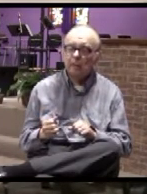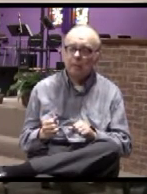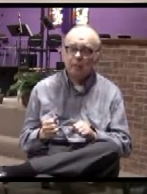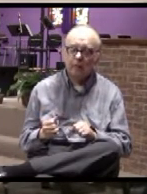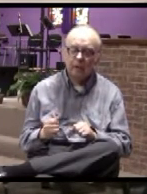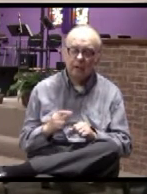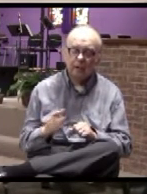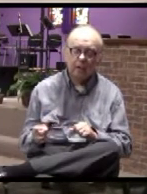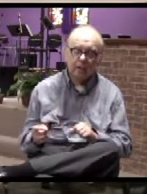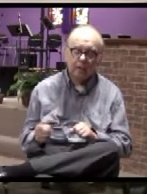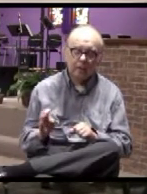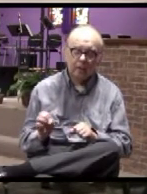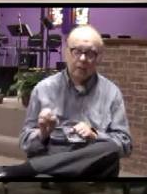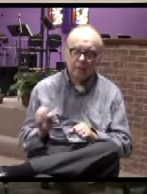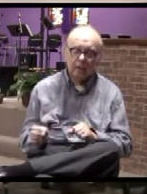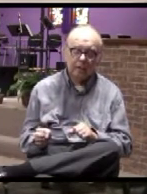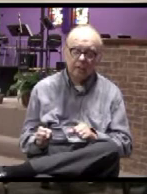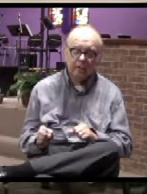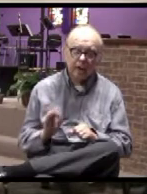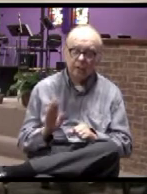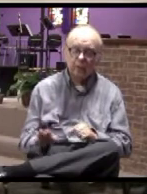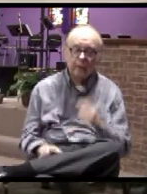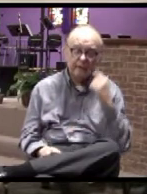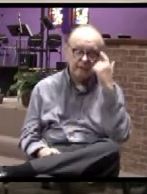They will be there right in your face.